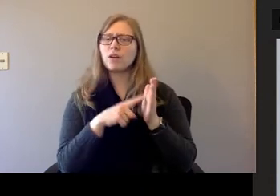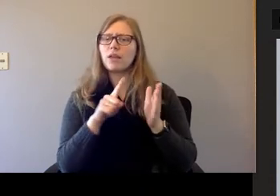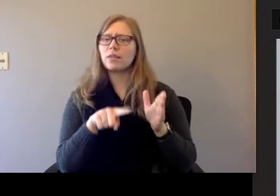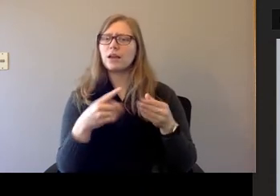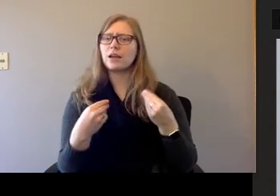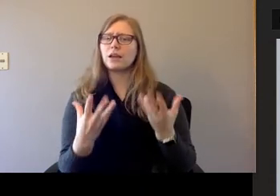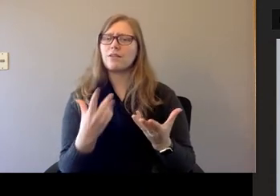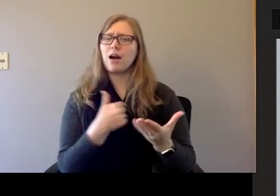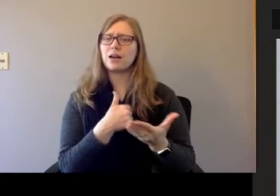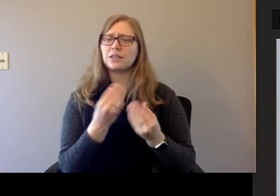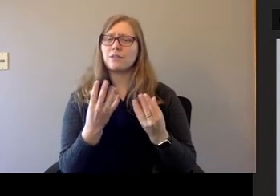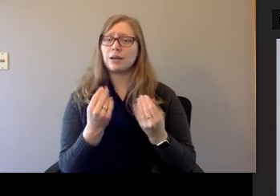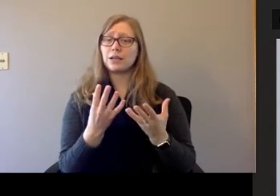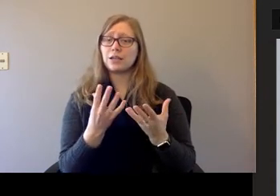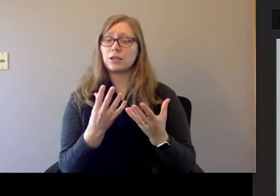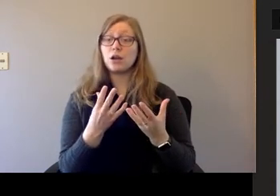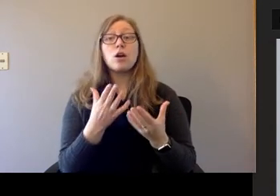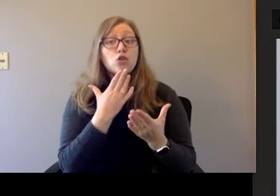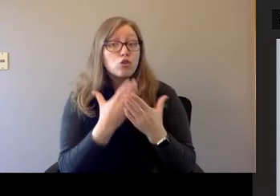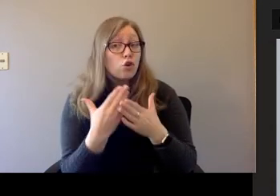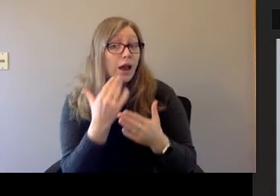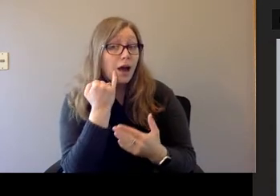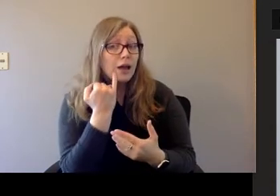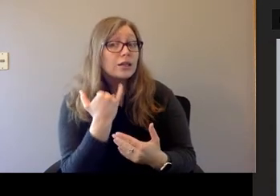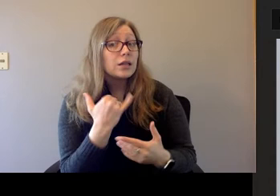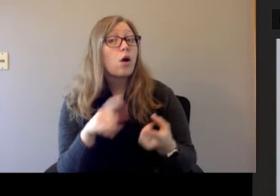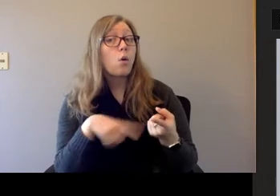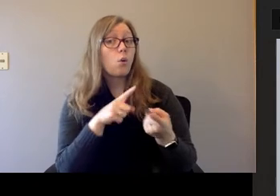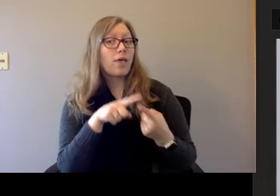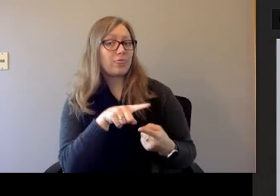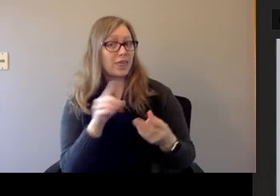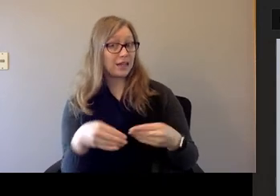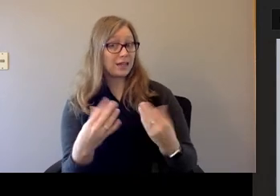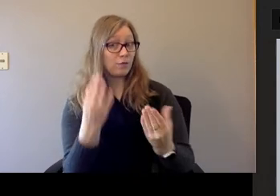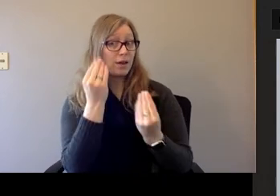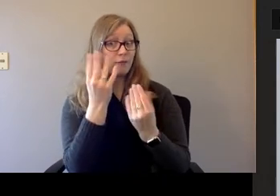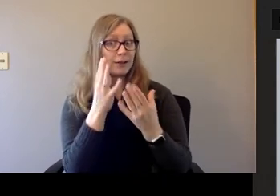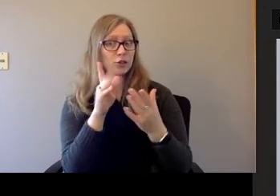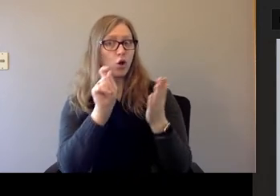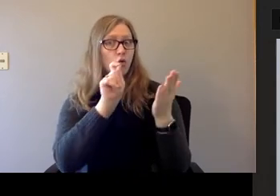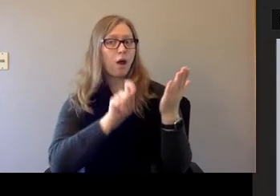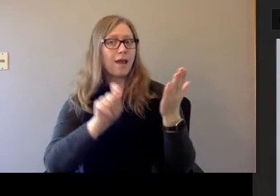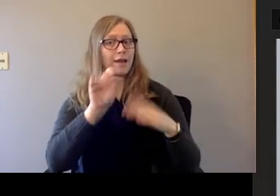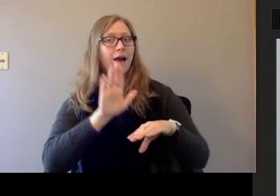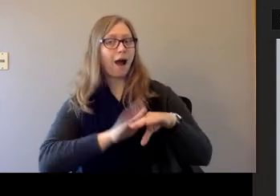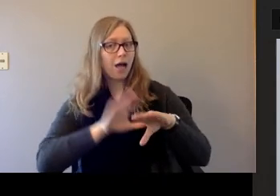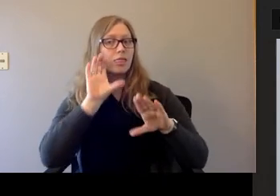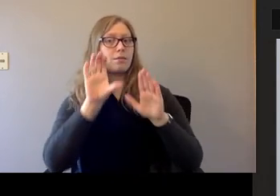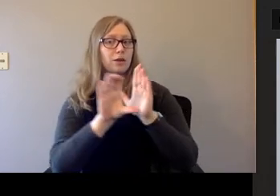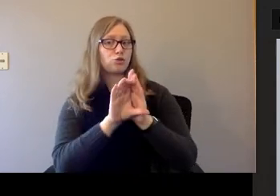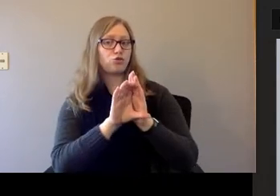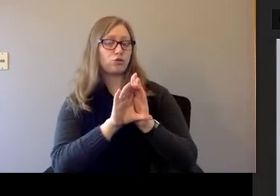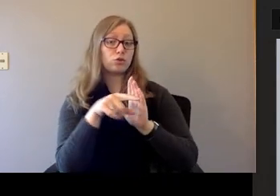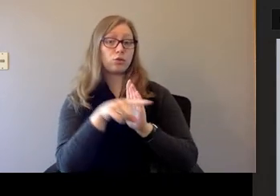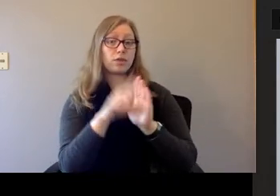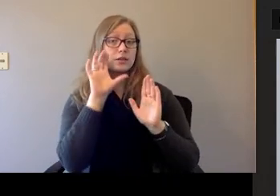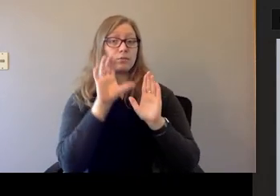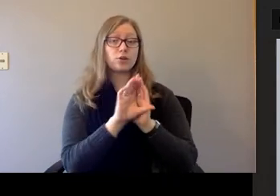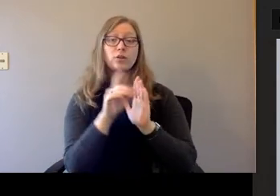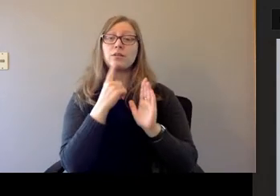give you some information, mark it on your picture. So on this picture that we have here, it tells us angle